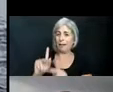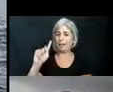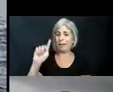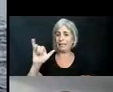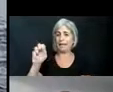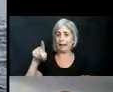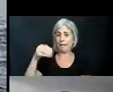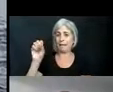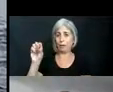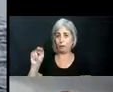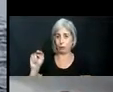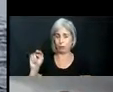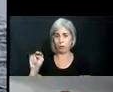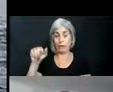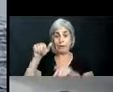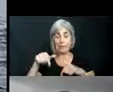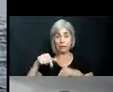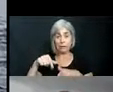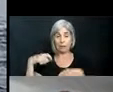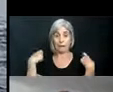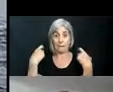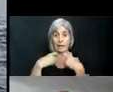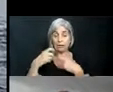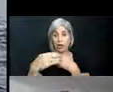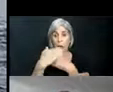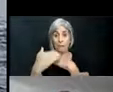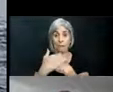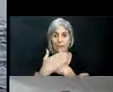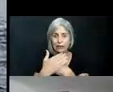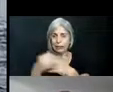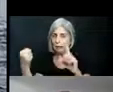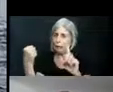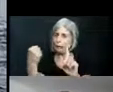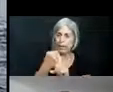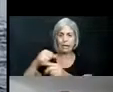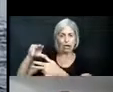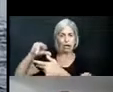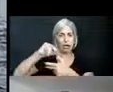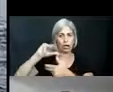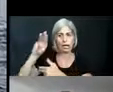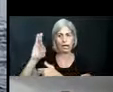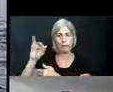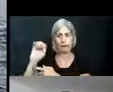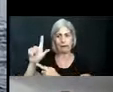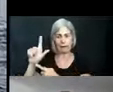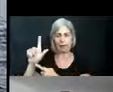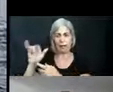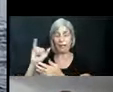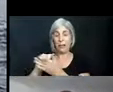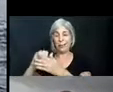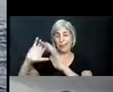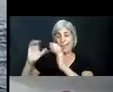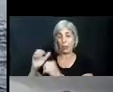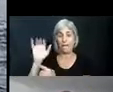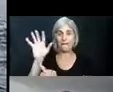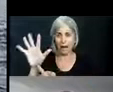A little closer to home in Mexico Beach, they were hit by Hurricane Michael, which was later reclassified as a Category 5, which